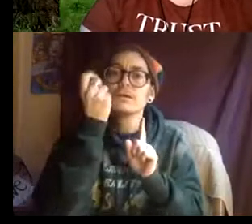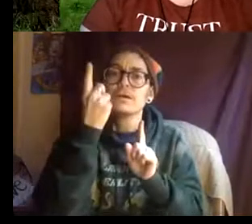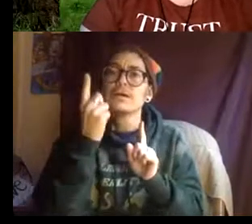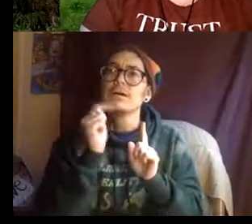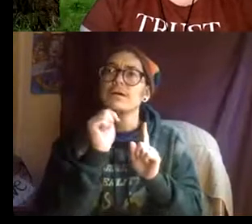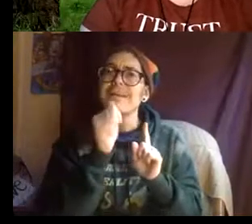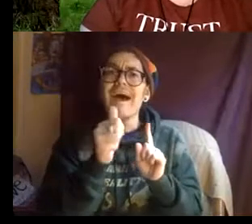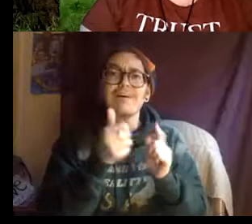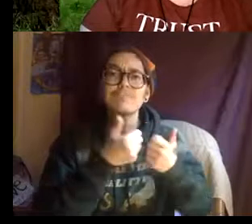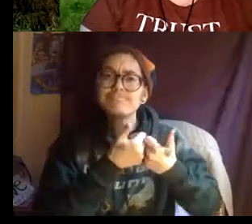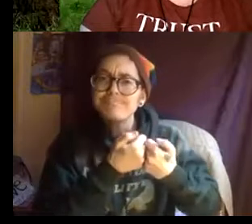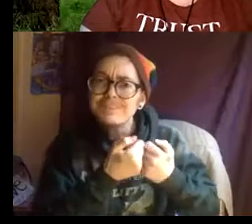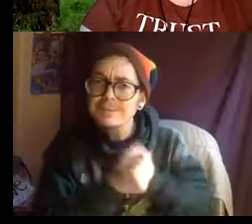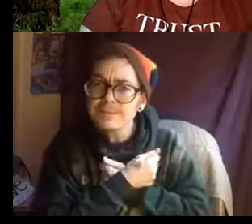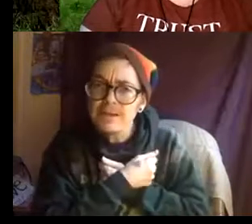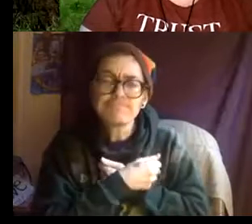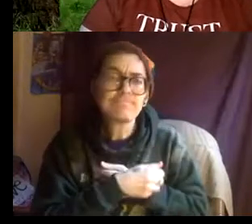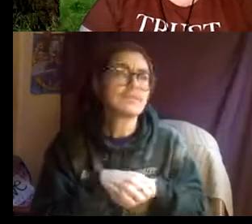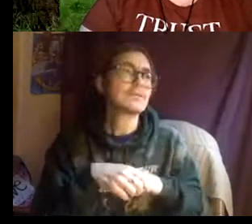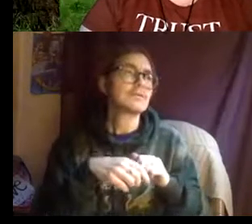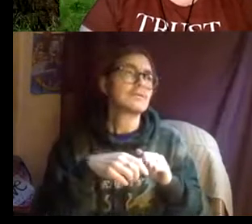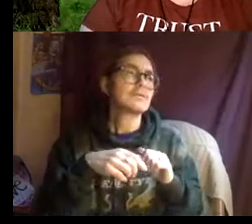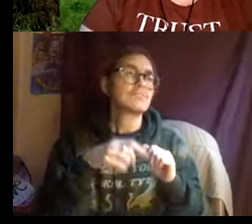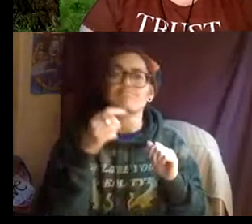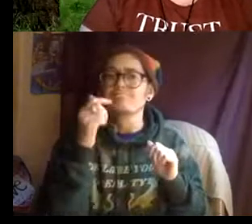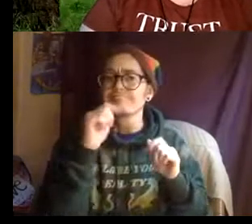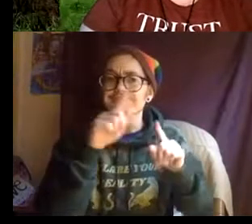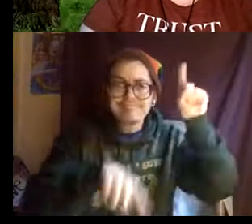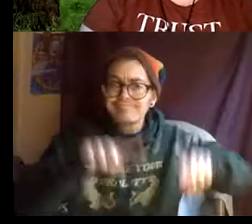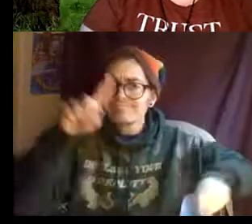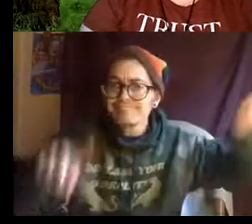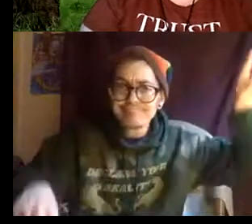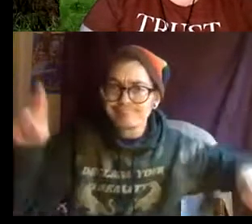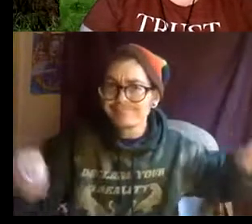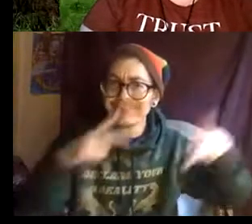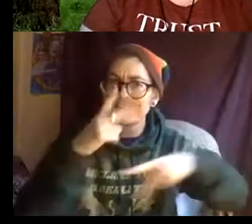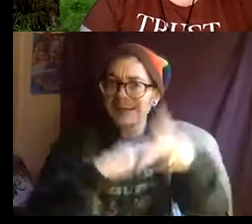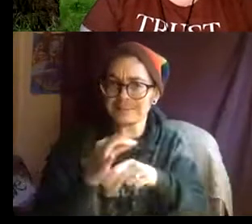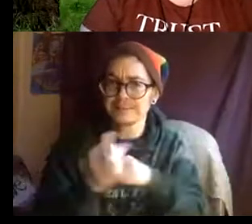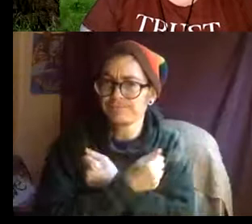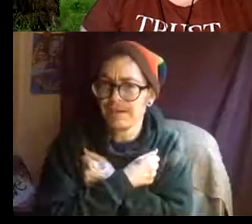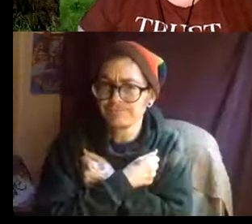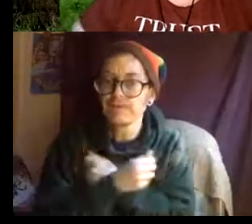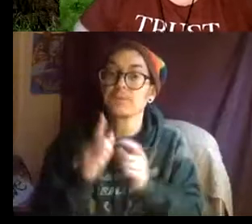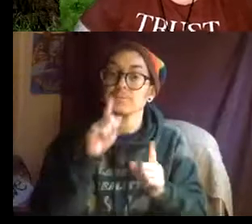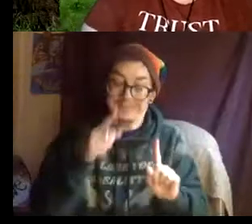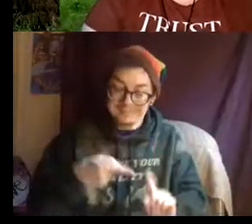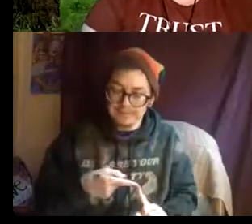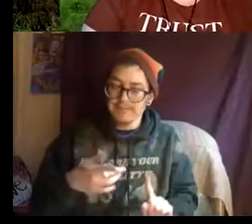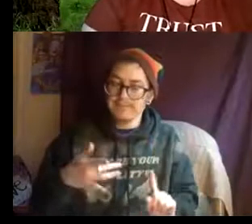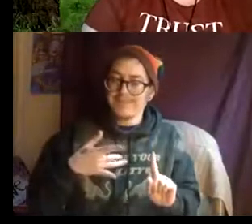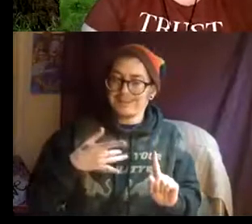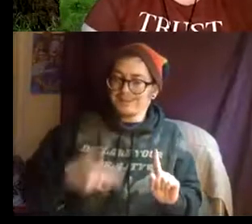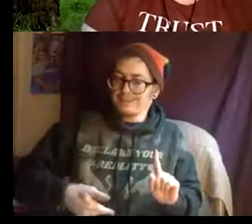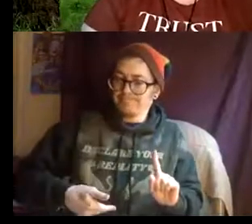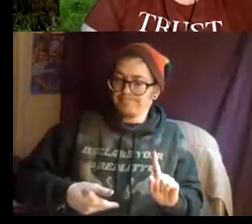And I think that is love. And it doesn't have to be sweetheart or romantic love. Love can show itself in a variety